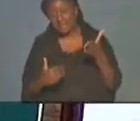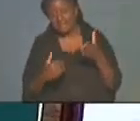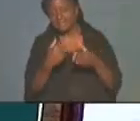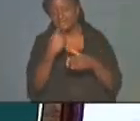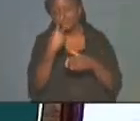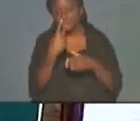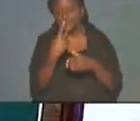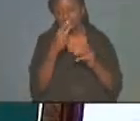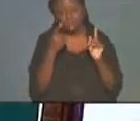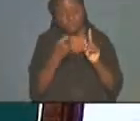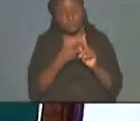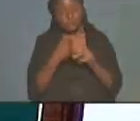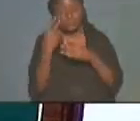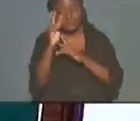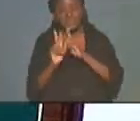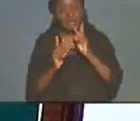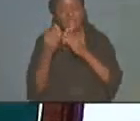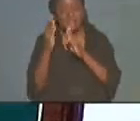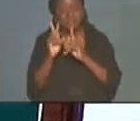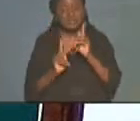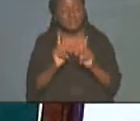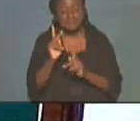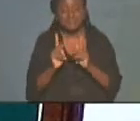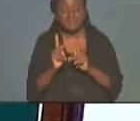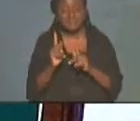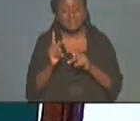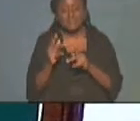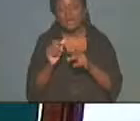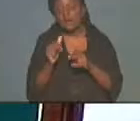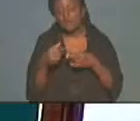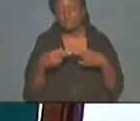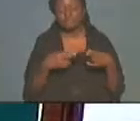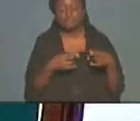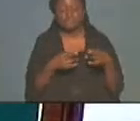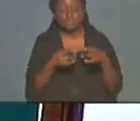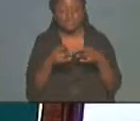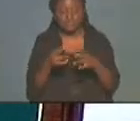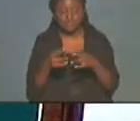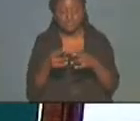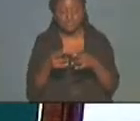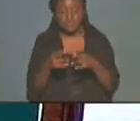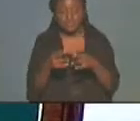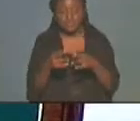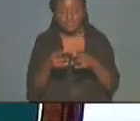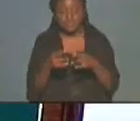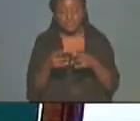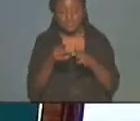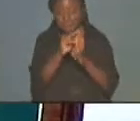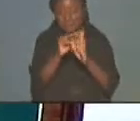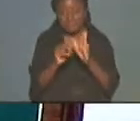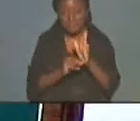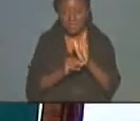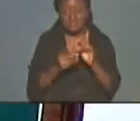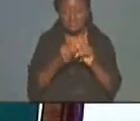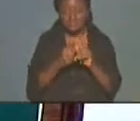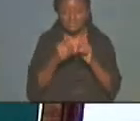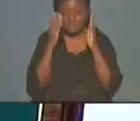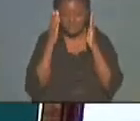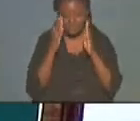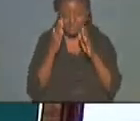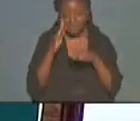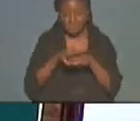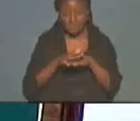the Bahamian public a roadmap to address the irregular,